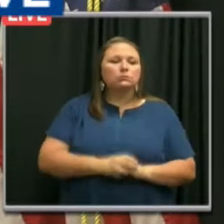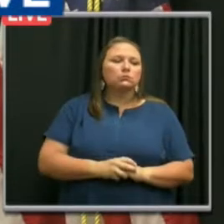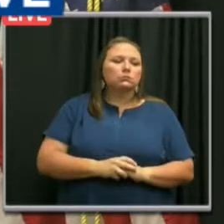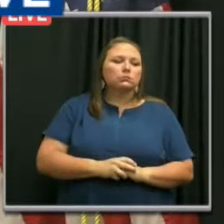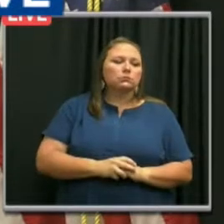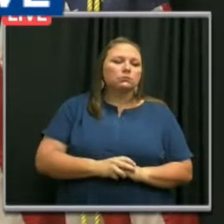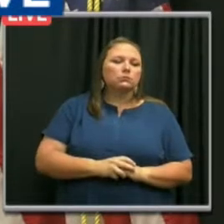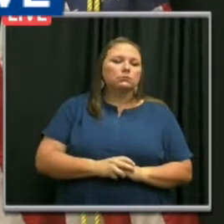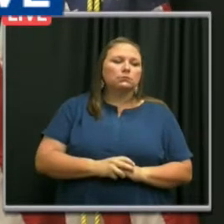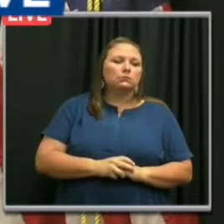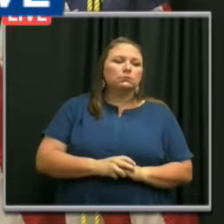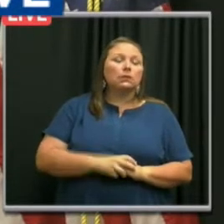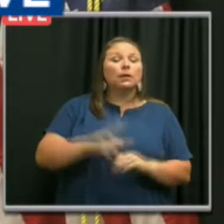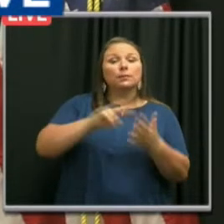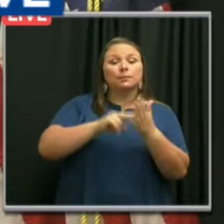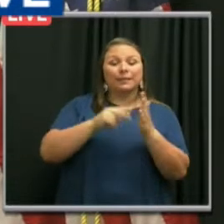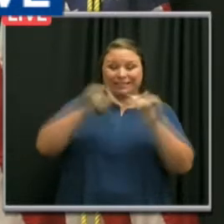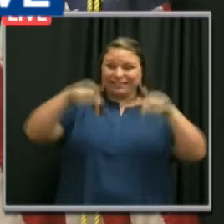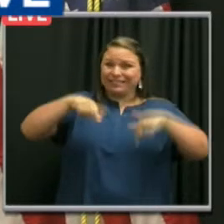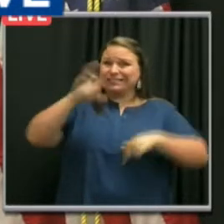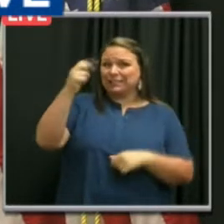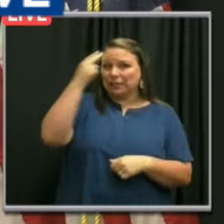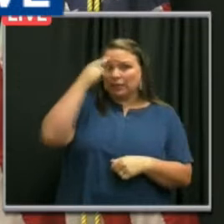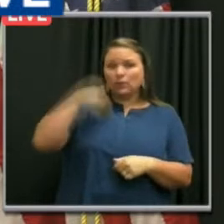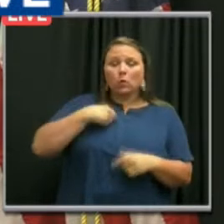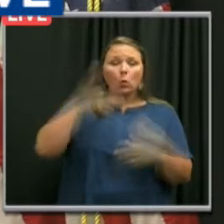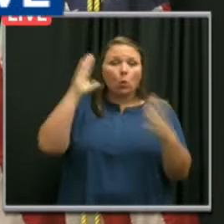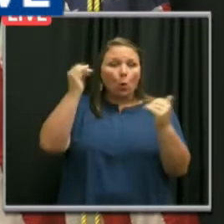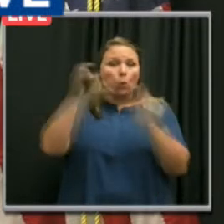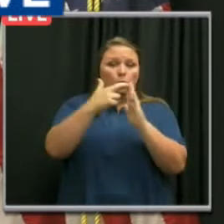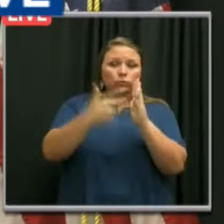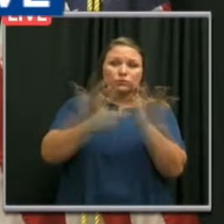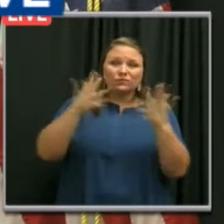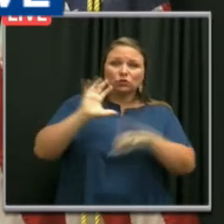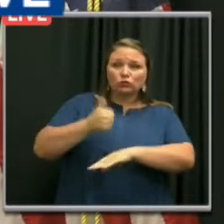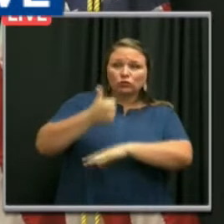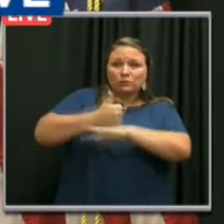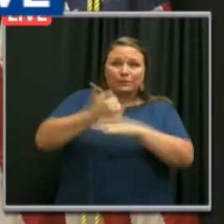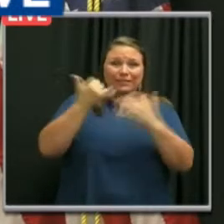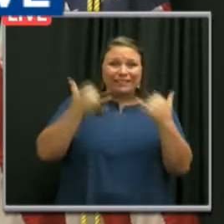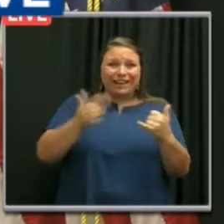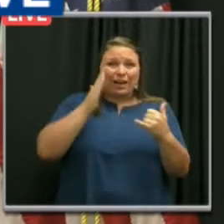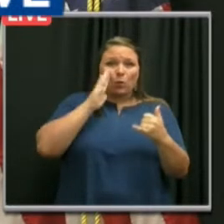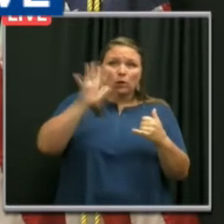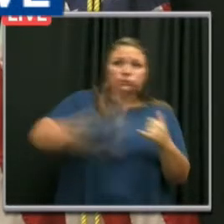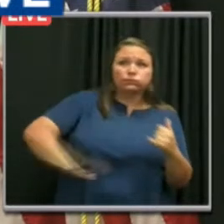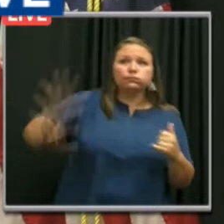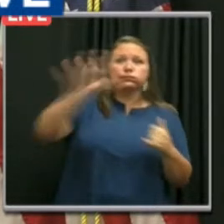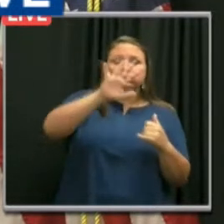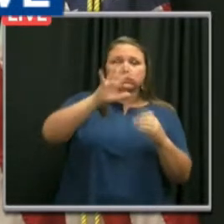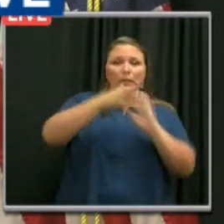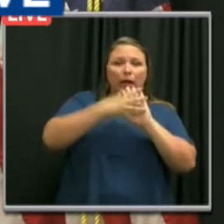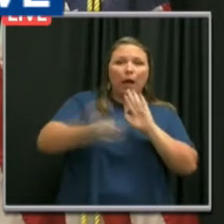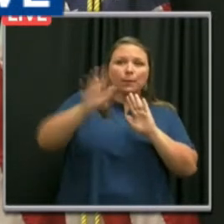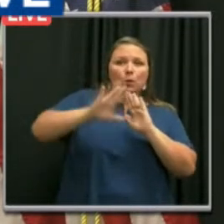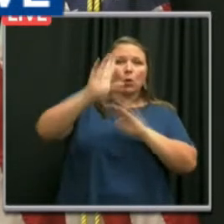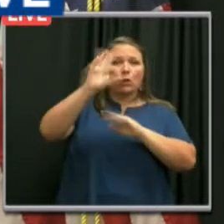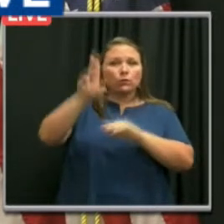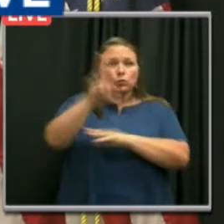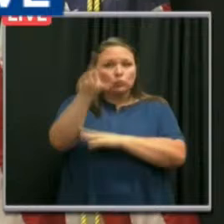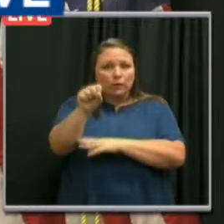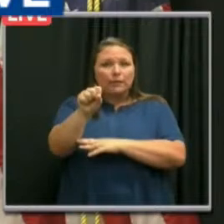And so this is Nashville. I am hopeful that the rules that we've established here will be a national model